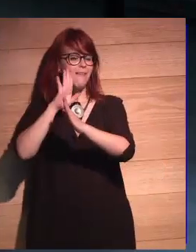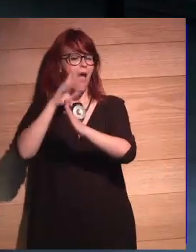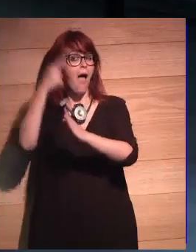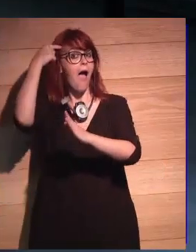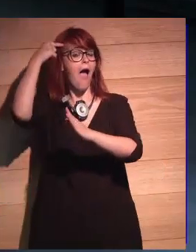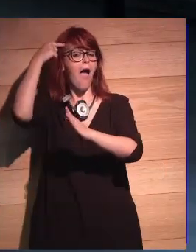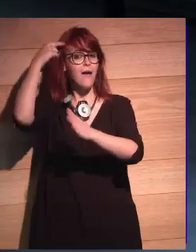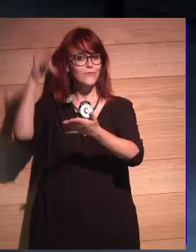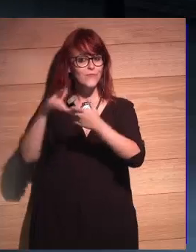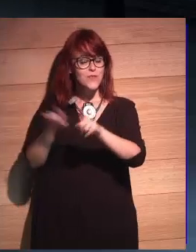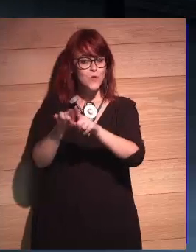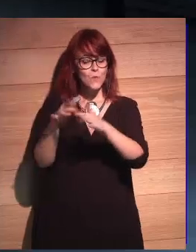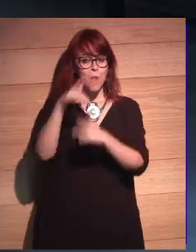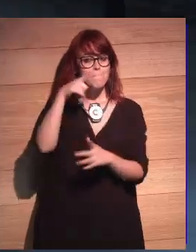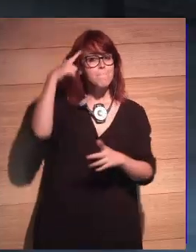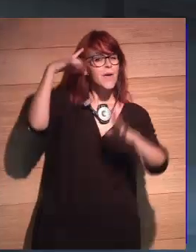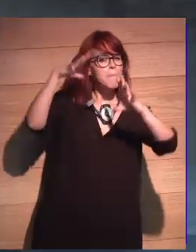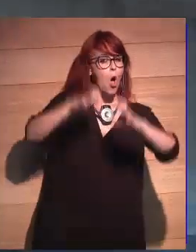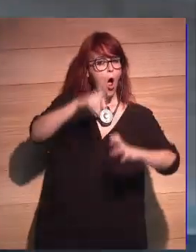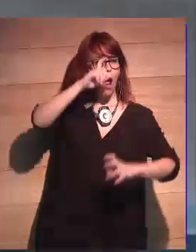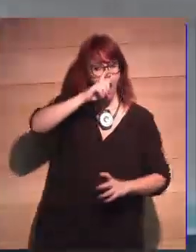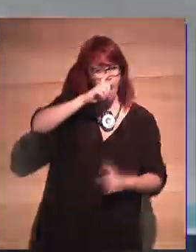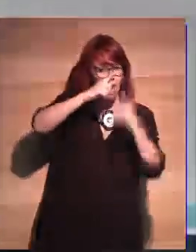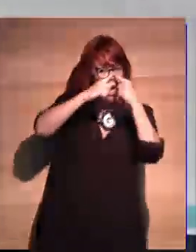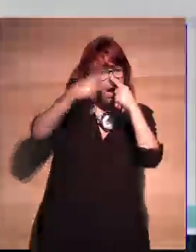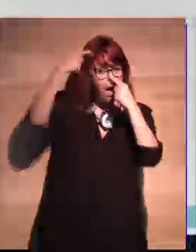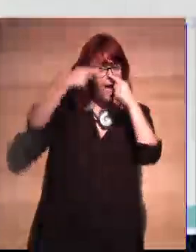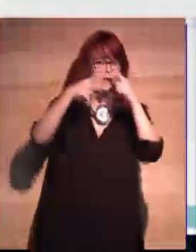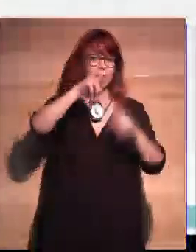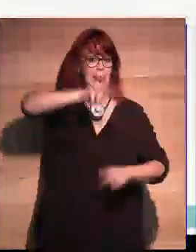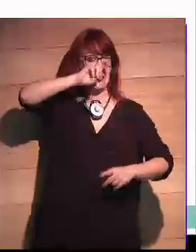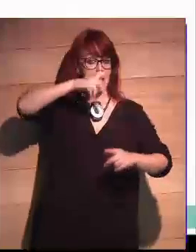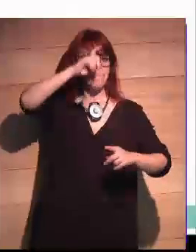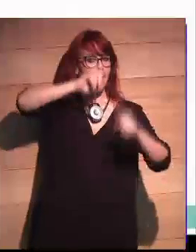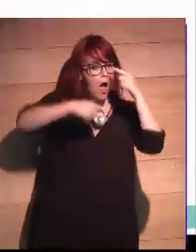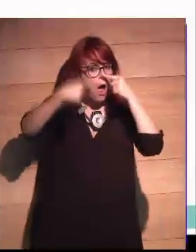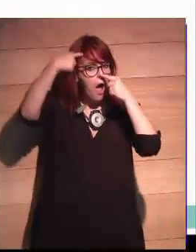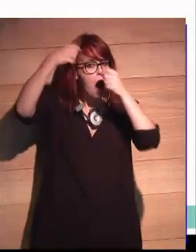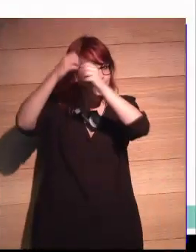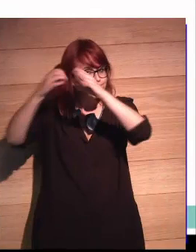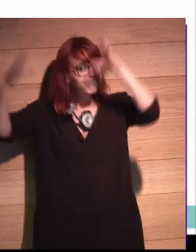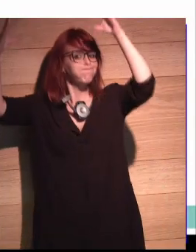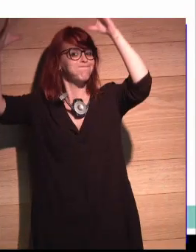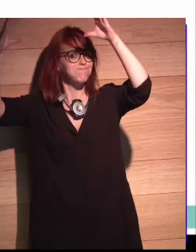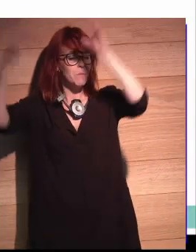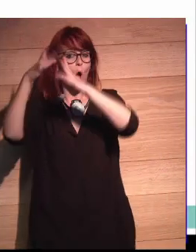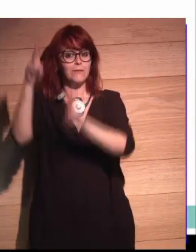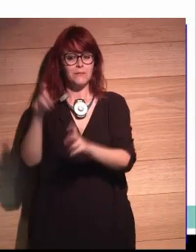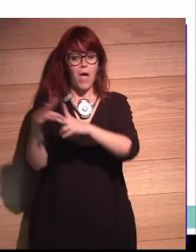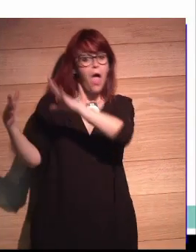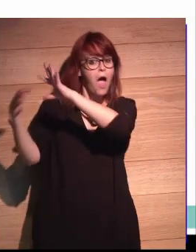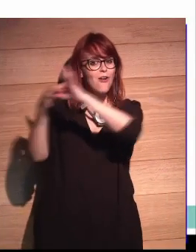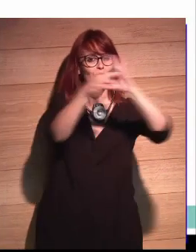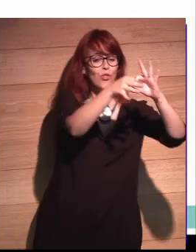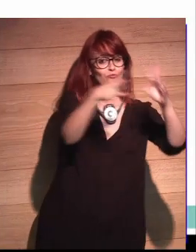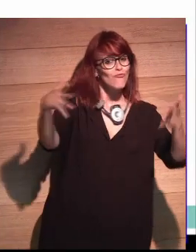why is because the smell, your nose is directly wired straight into your brain.